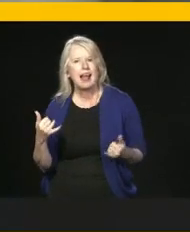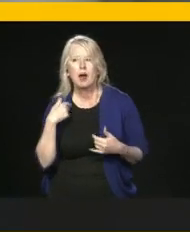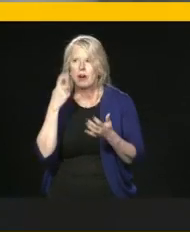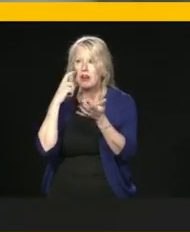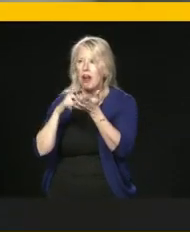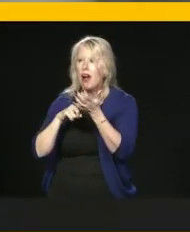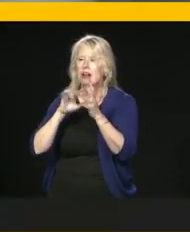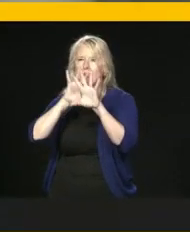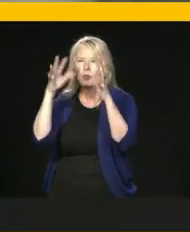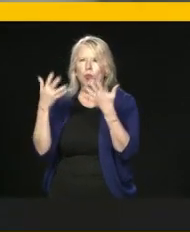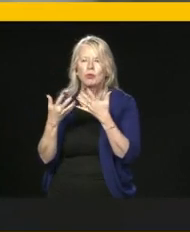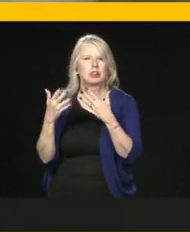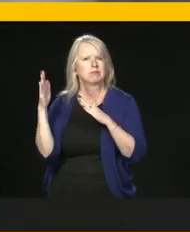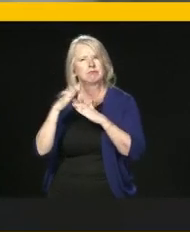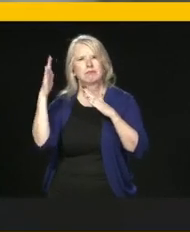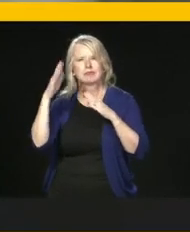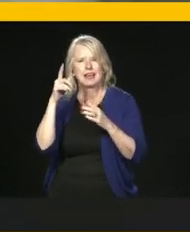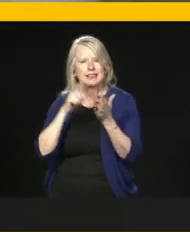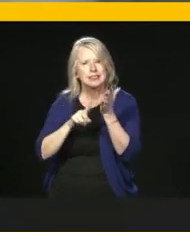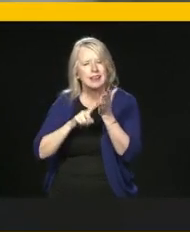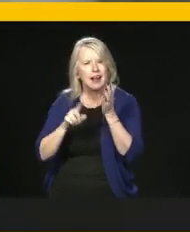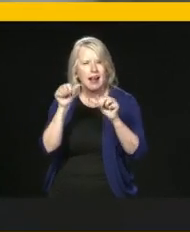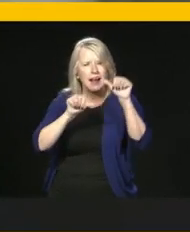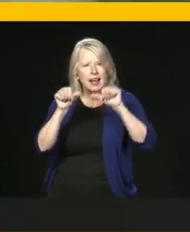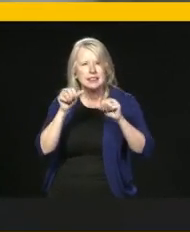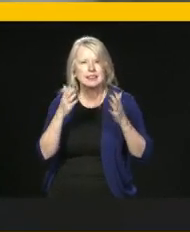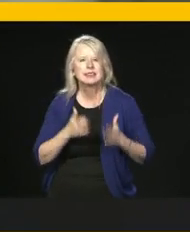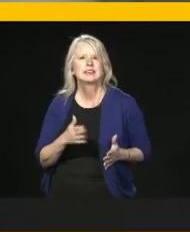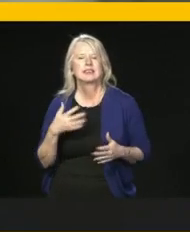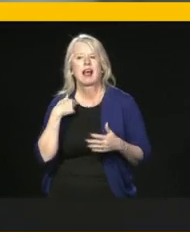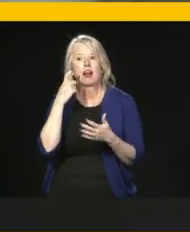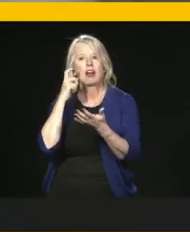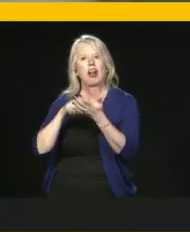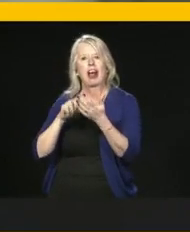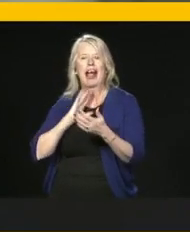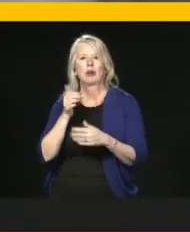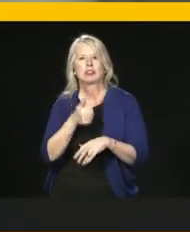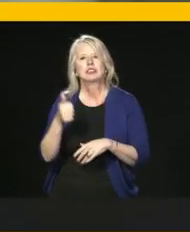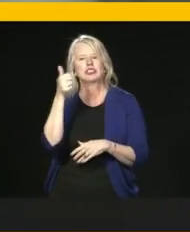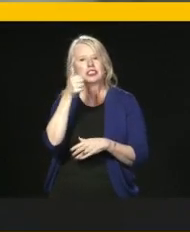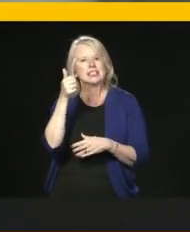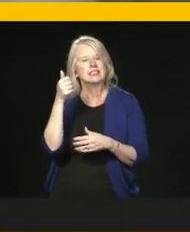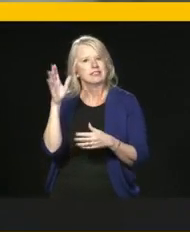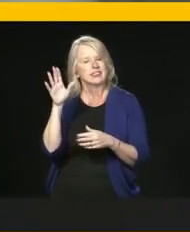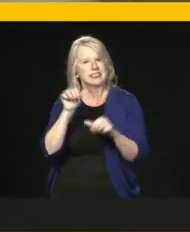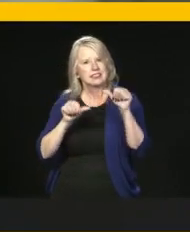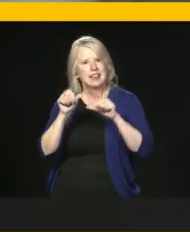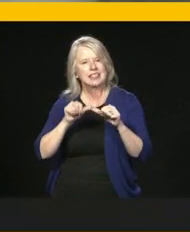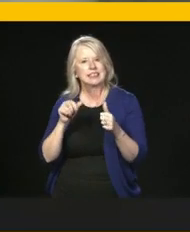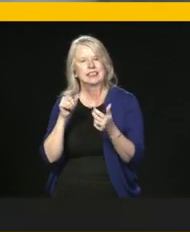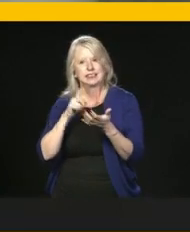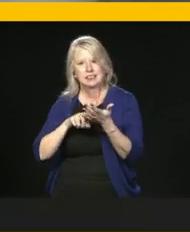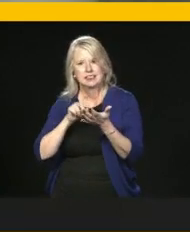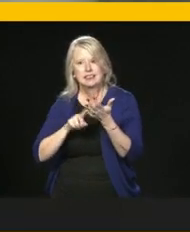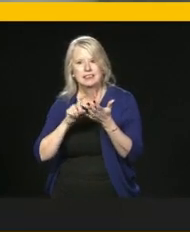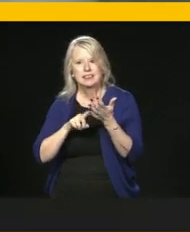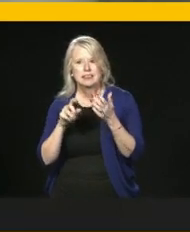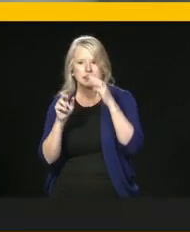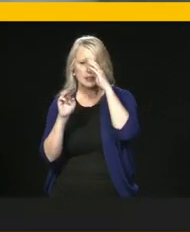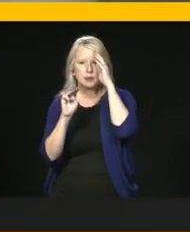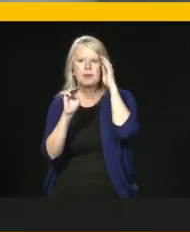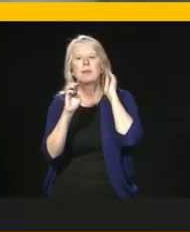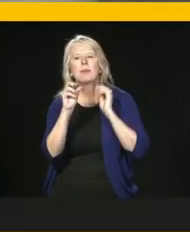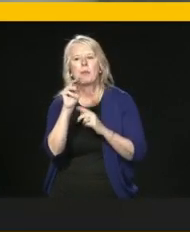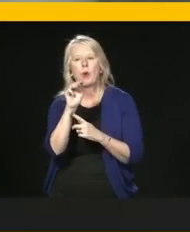particular, I want to acknowledge our chief science advisor, Mona Niemer, for her outstanding leadership throughout this crisis. As Ministers